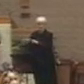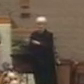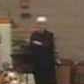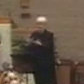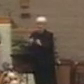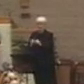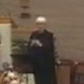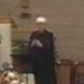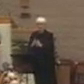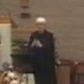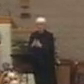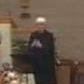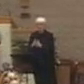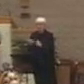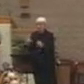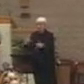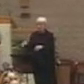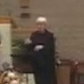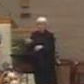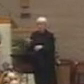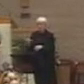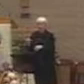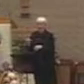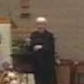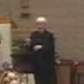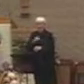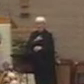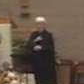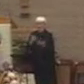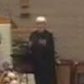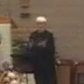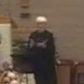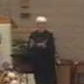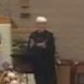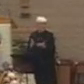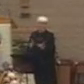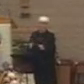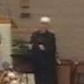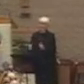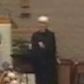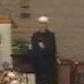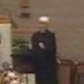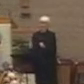disciple friends, must have gone, wow. And Peter probably went,